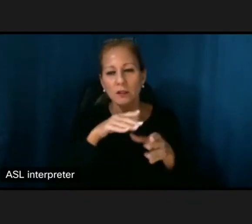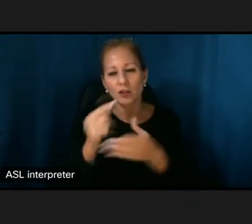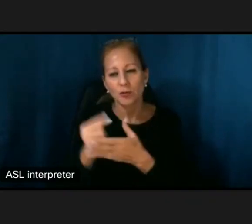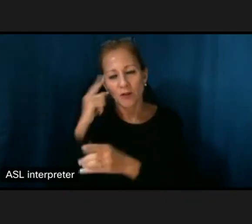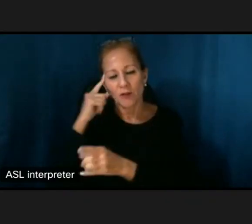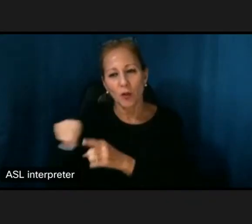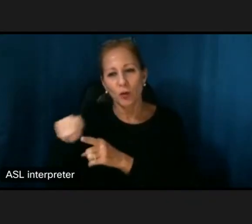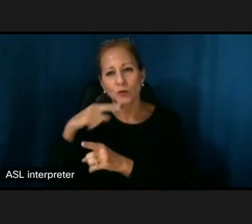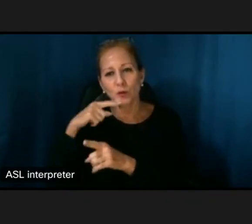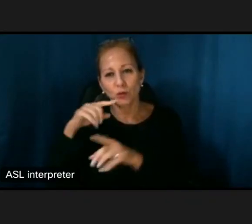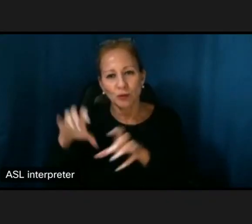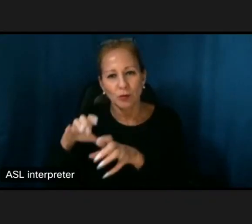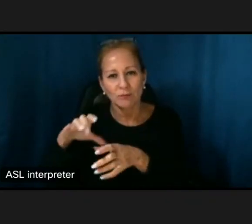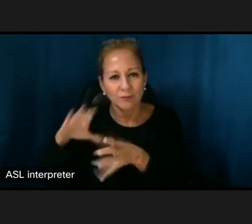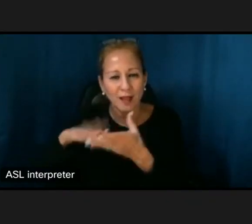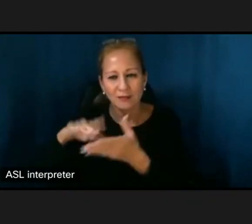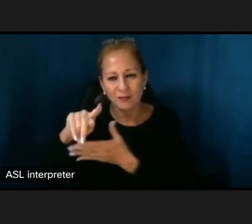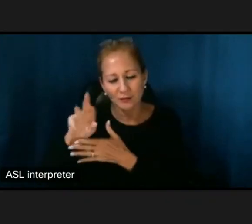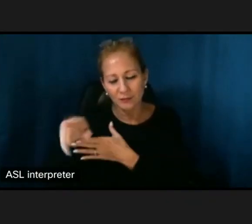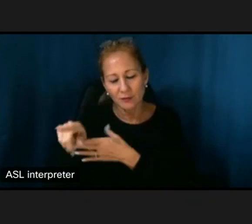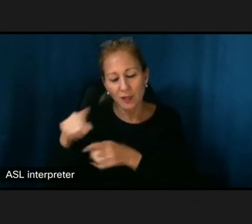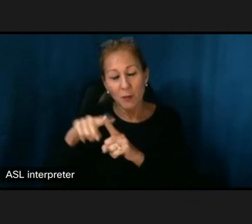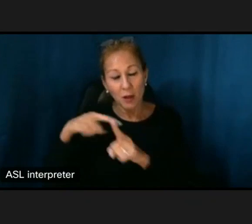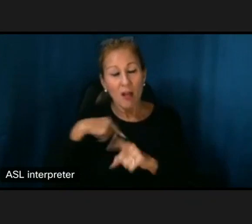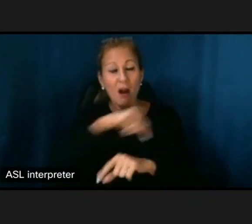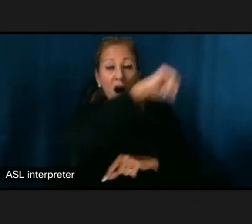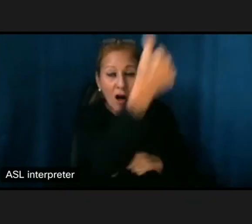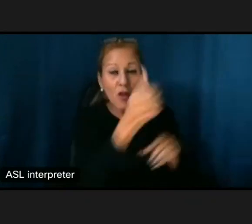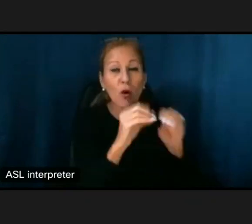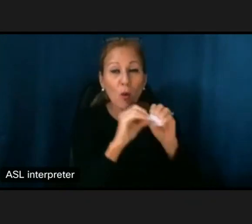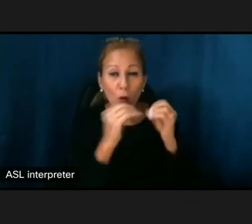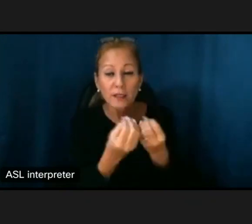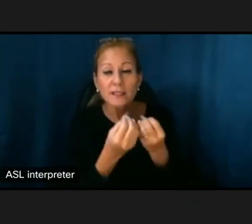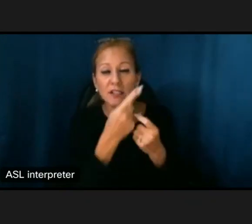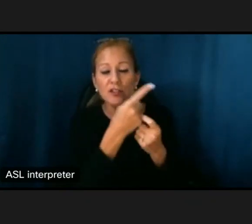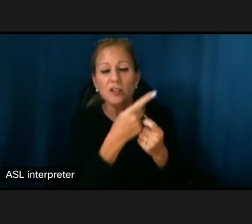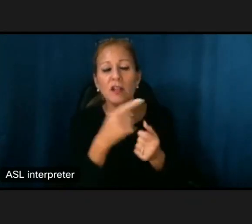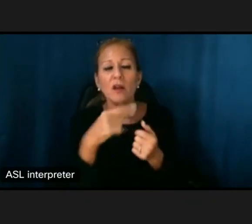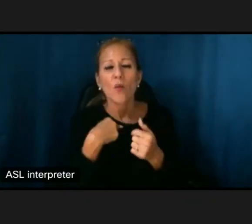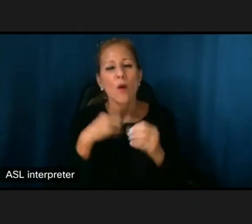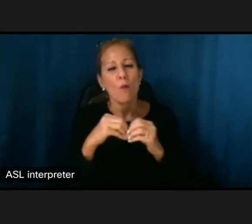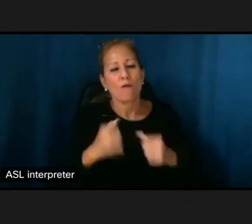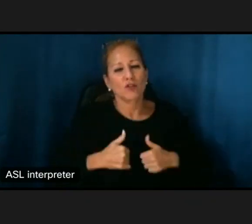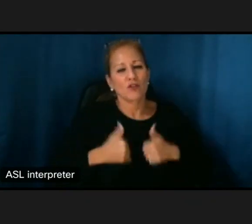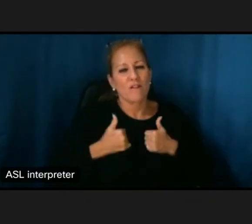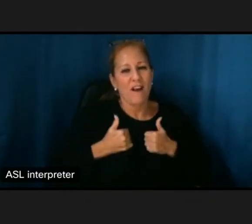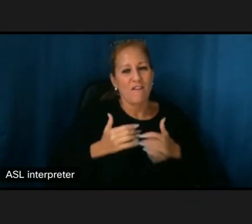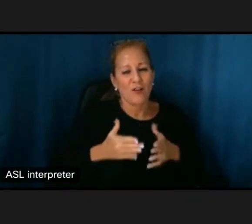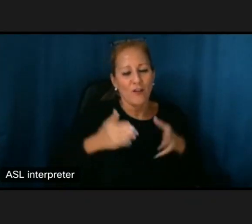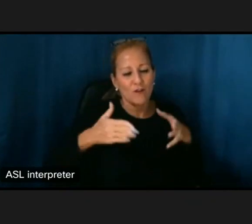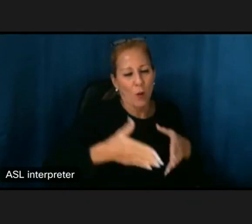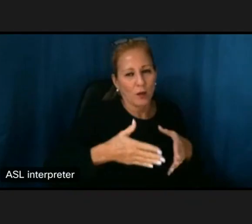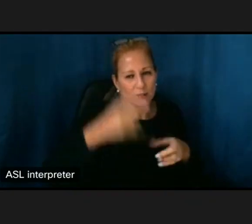for perpetrators, but there are other organizations who are doing that work. We are more of a survivor-focused